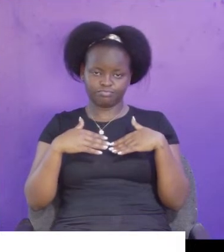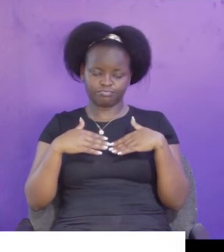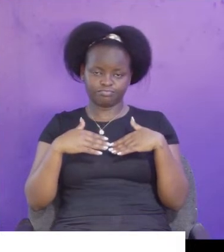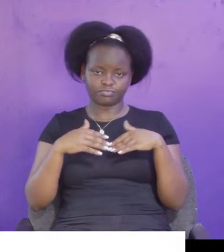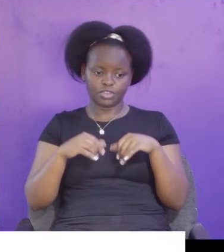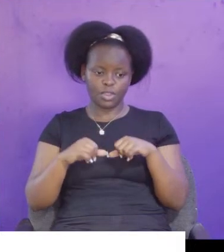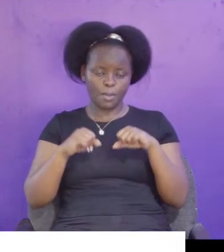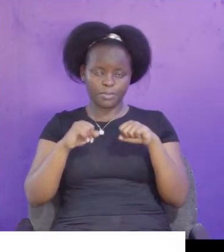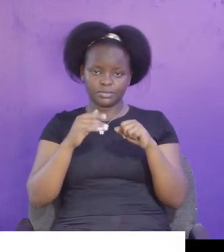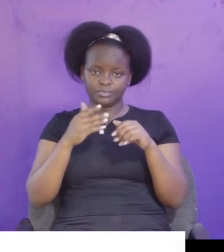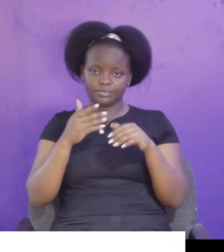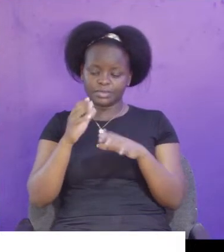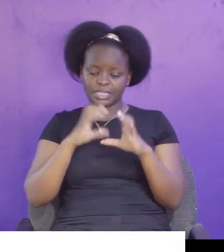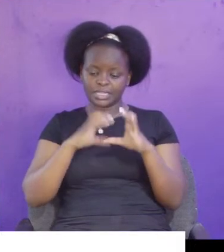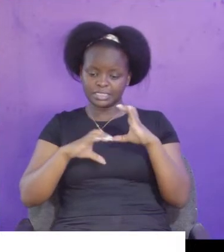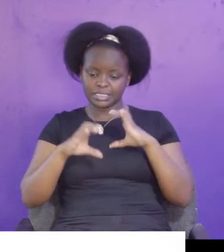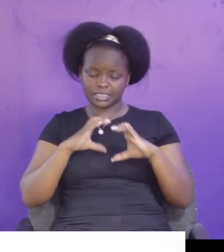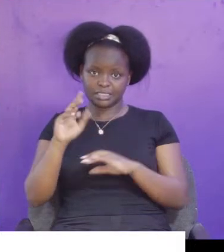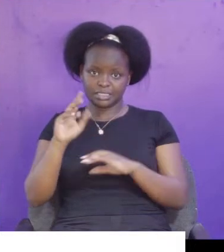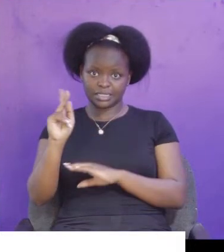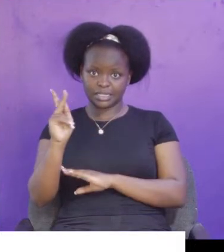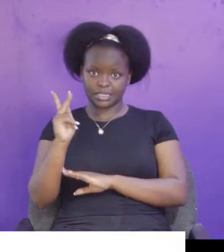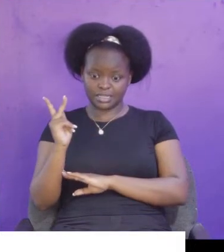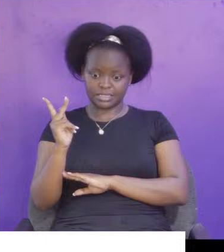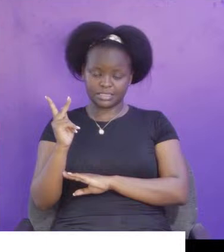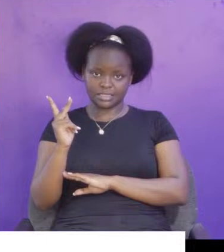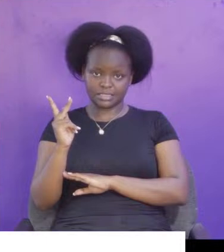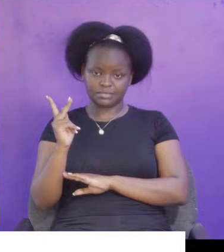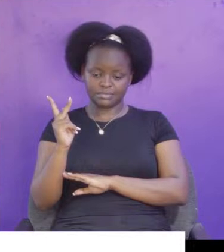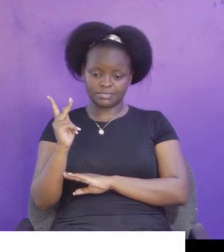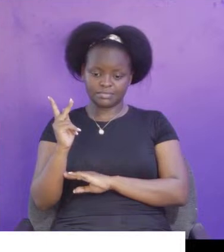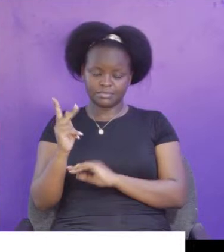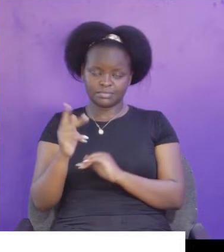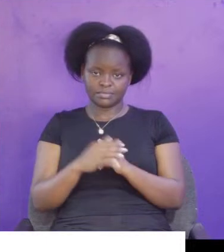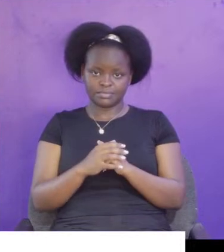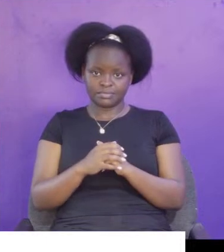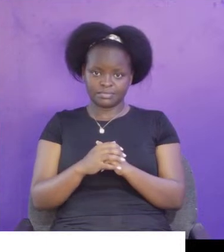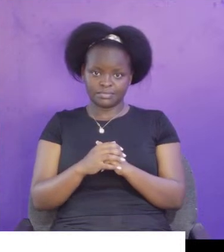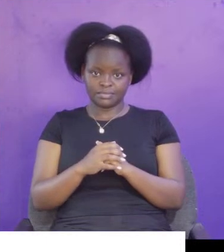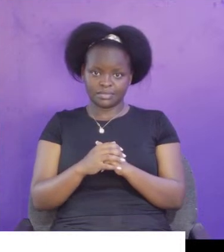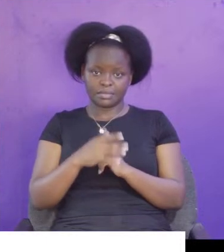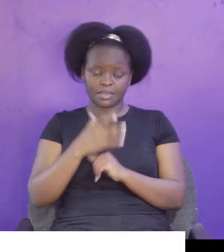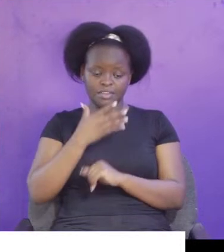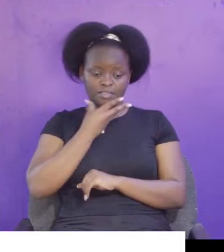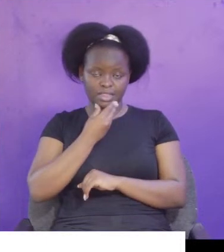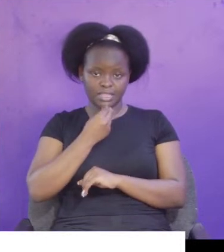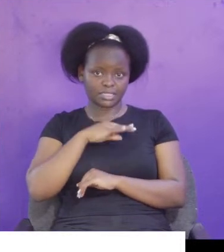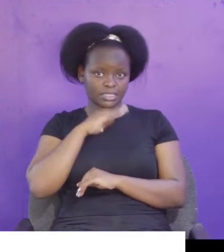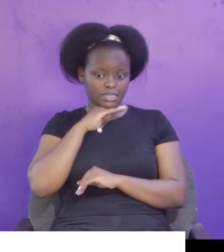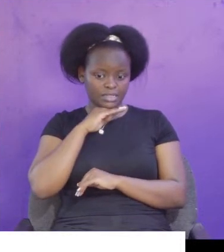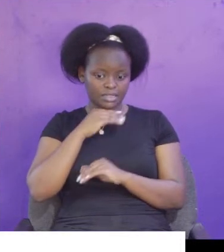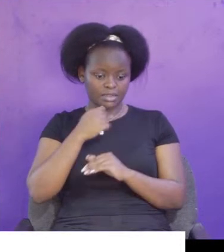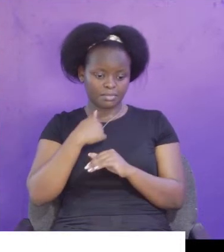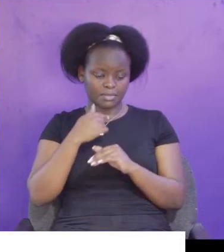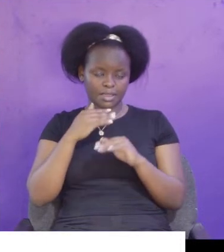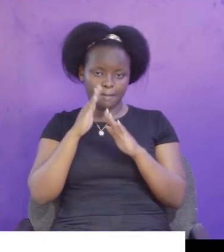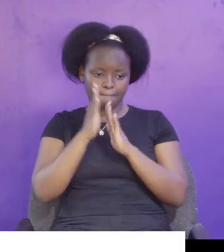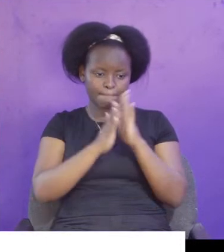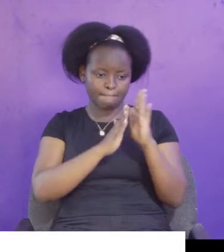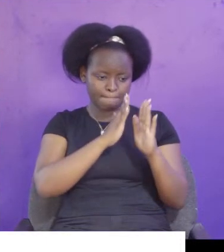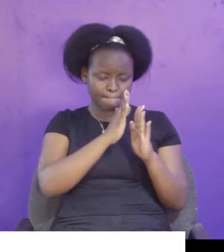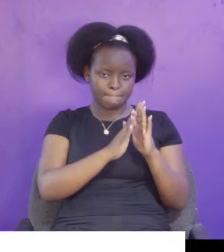Kenyans, since I learned of my dad's demise, I have organized over how to best mourn